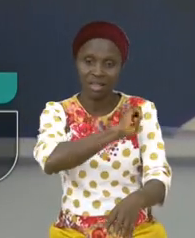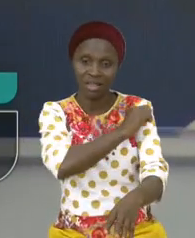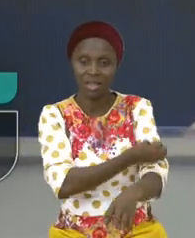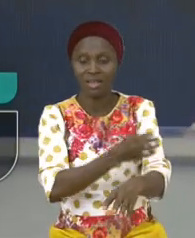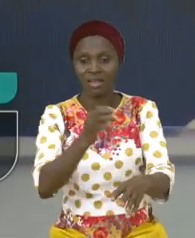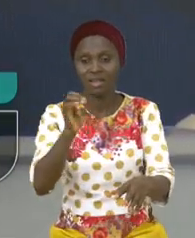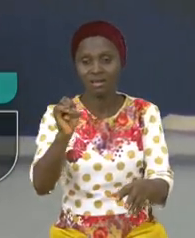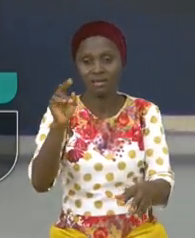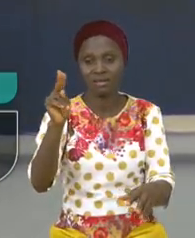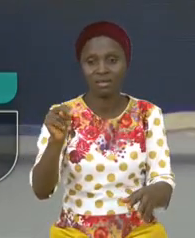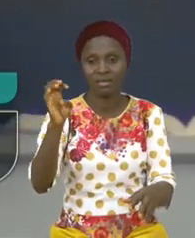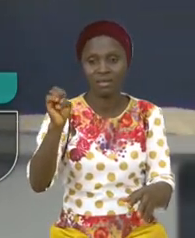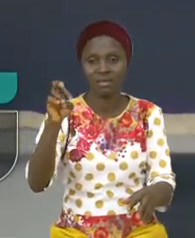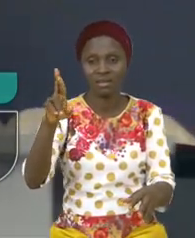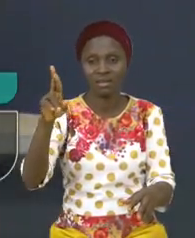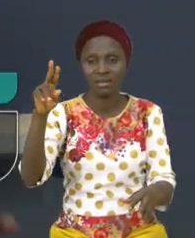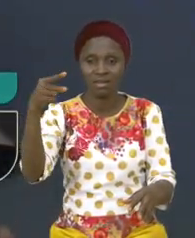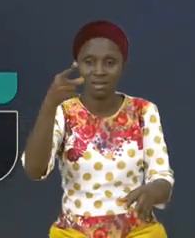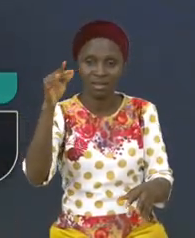energizer. Energy.